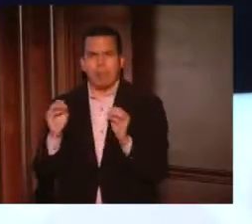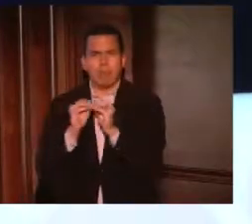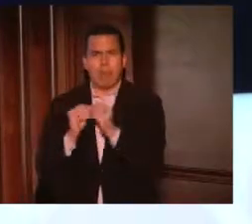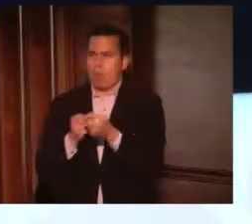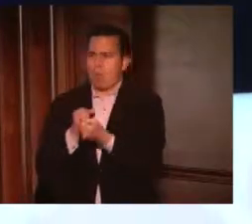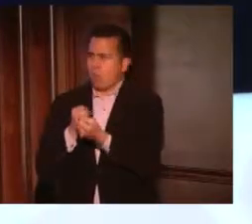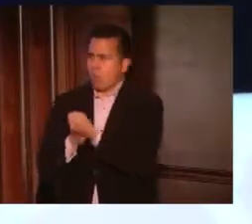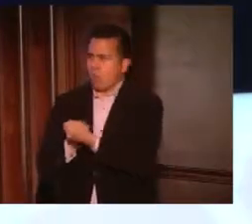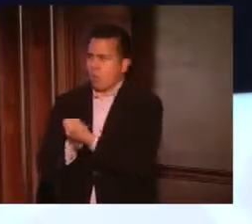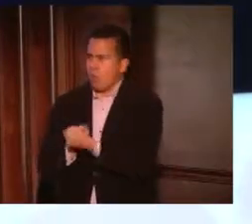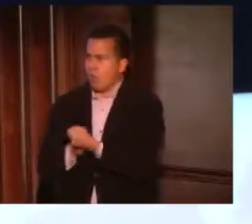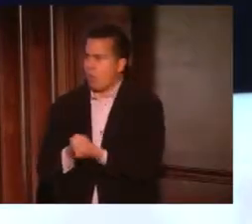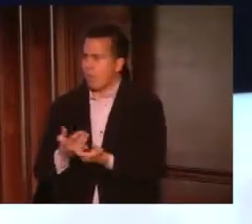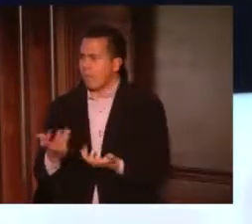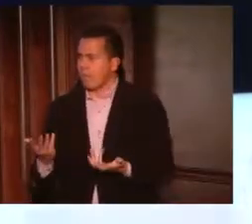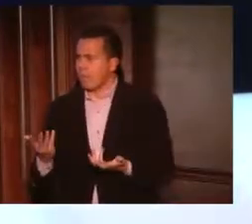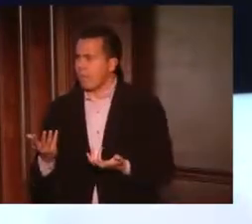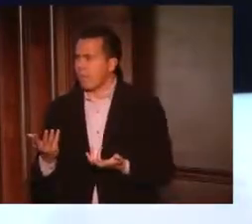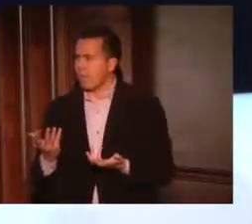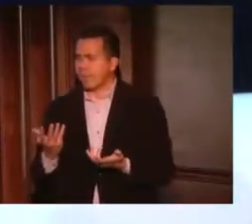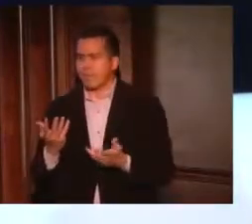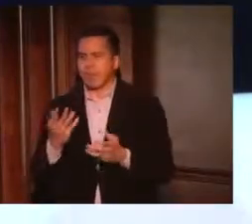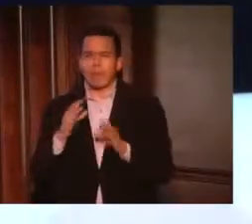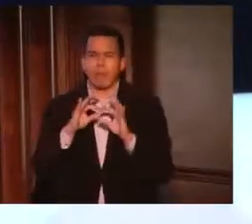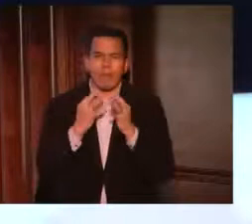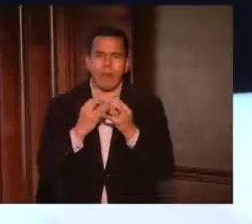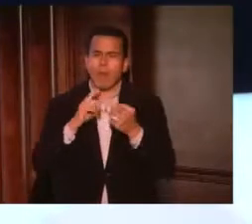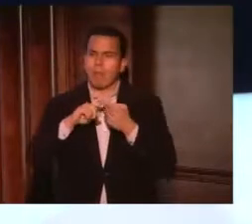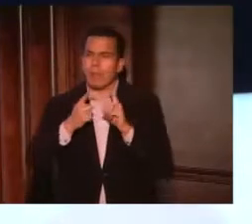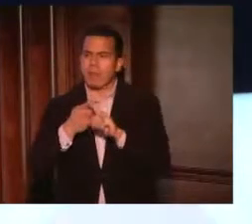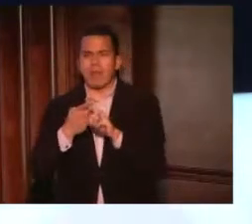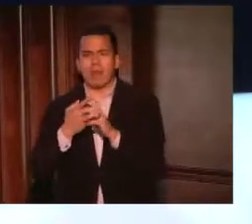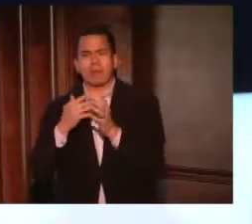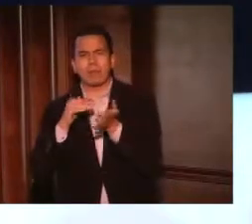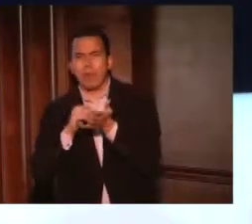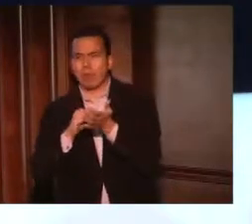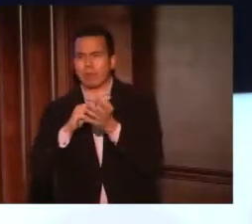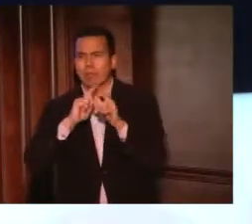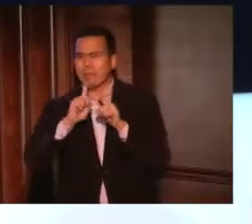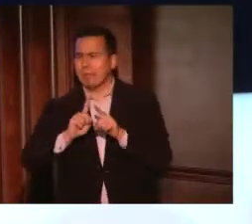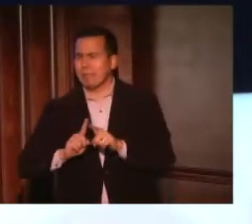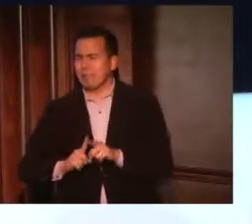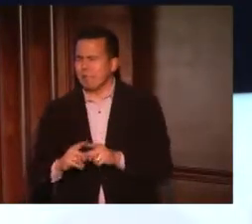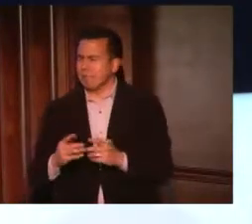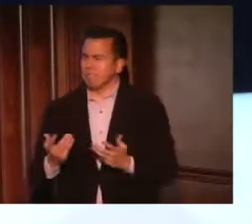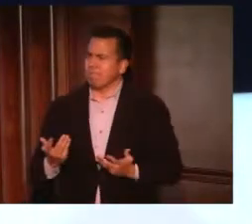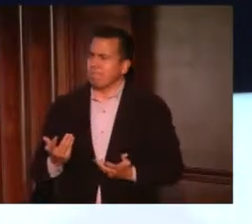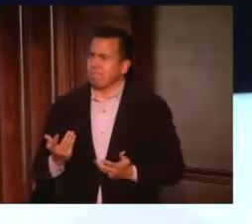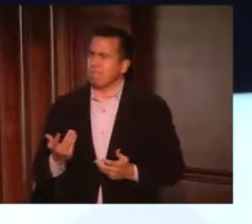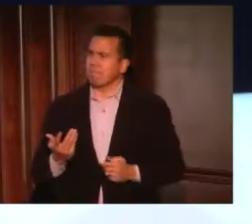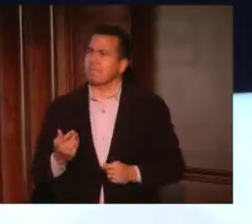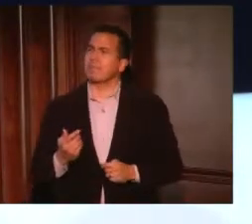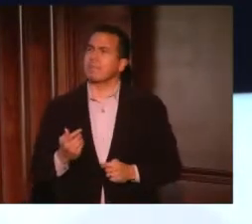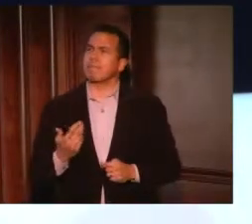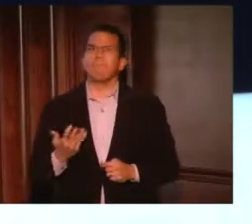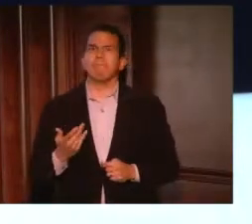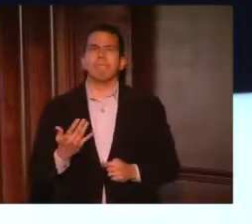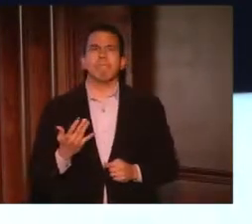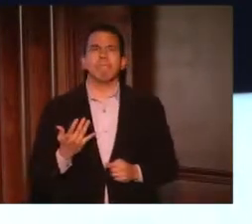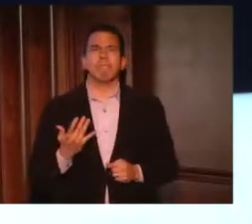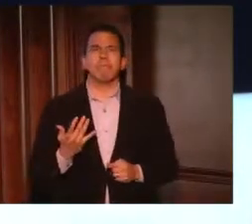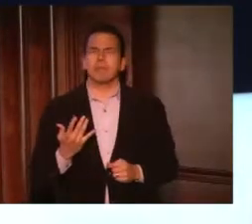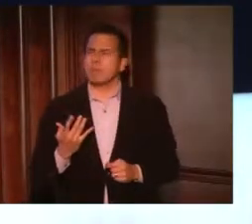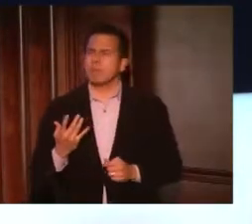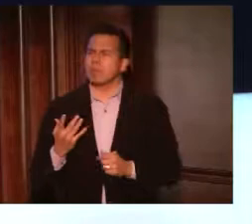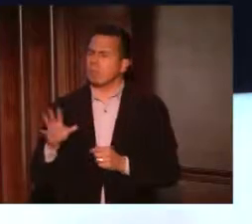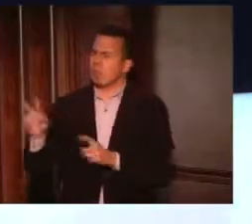family member, medical, all of it needs a lot more action. Mm-hmm. What is it that, what do you think